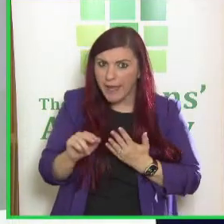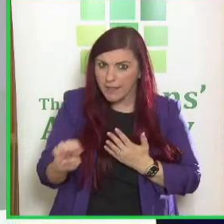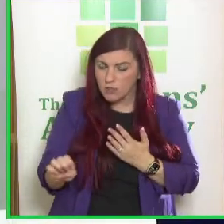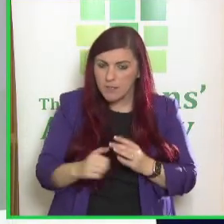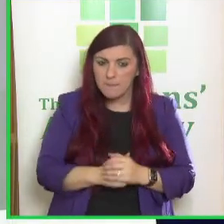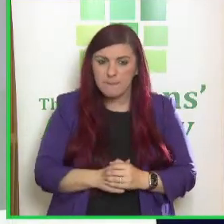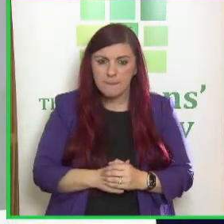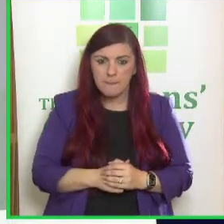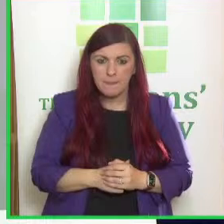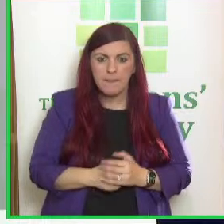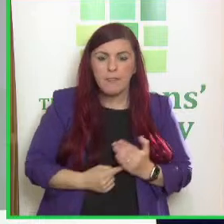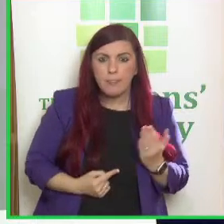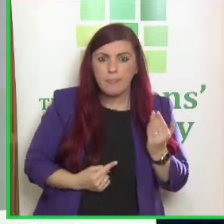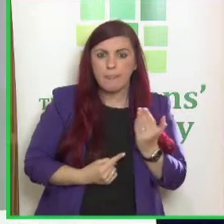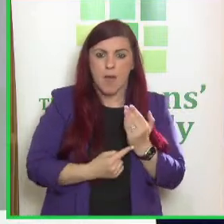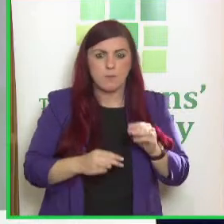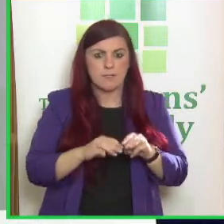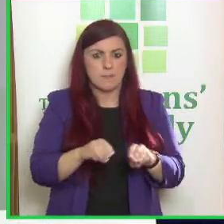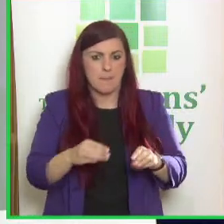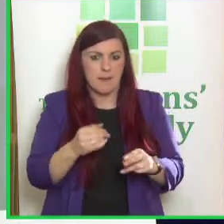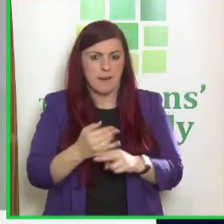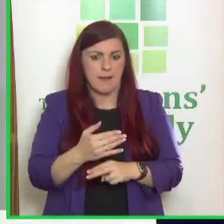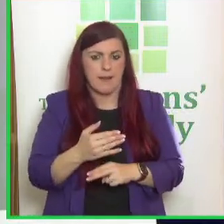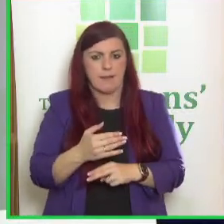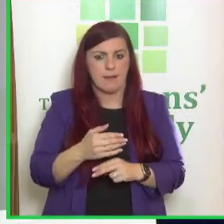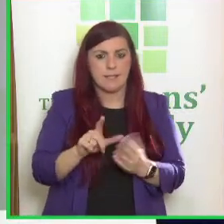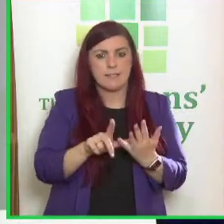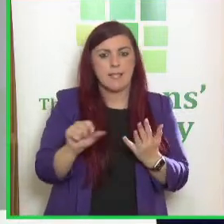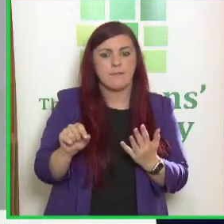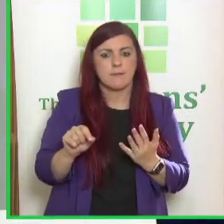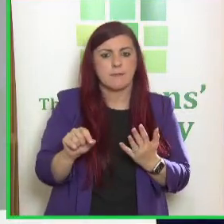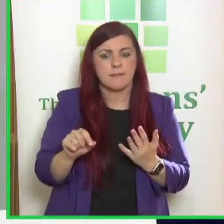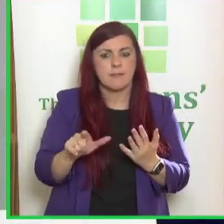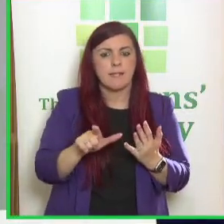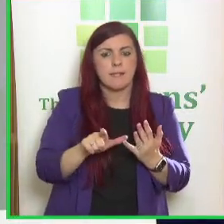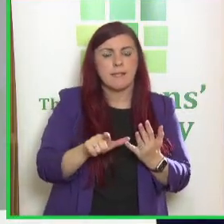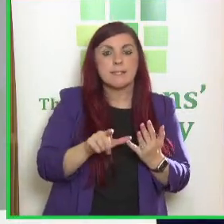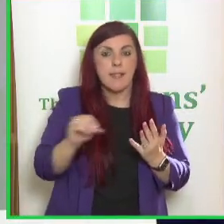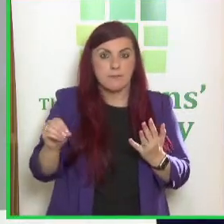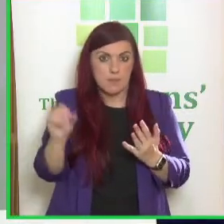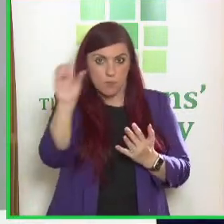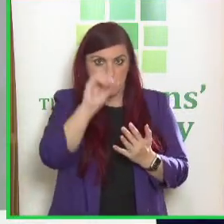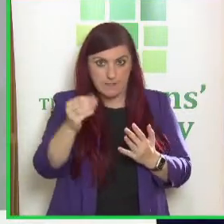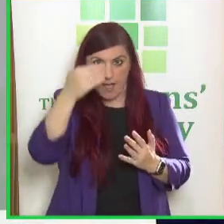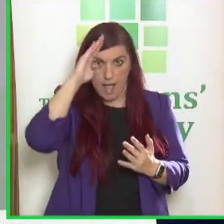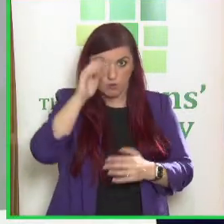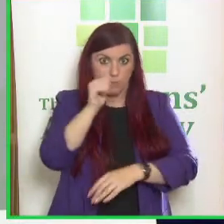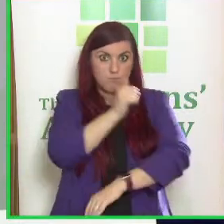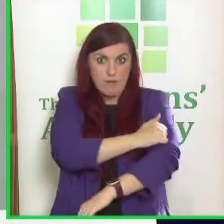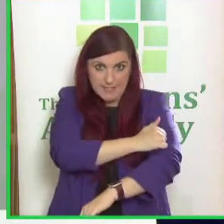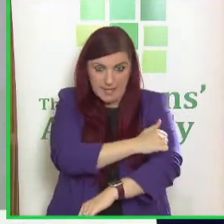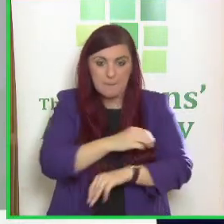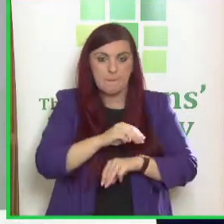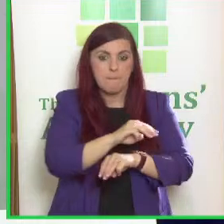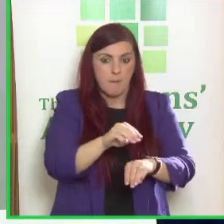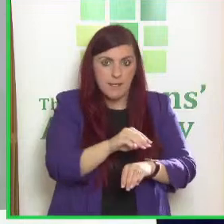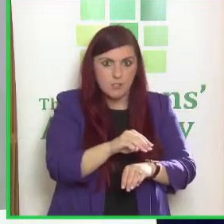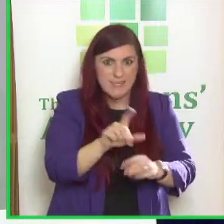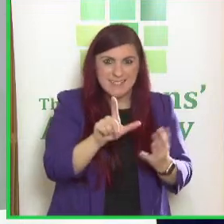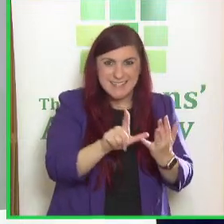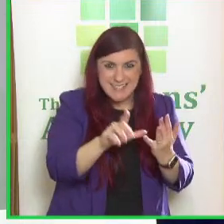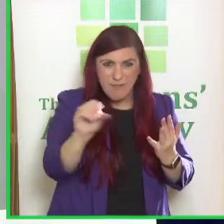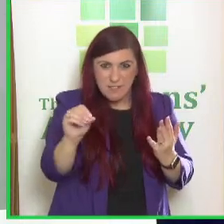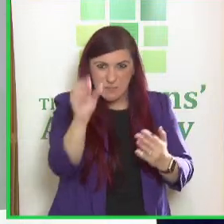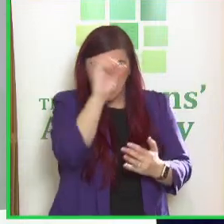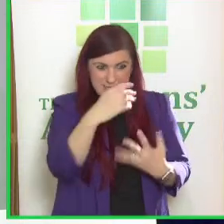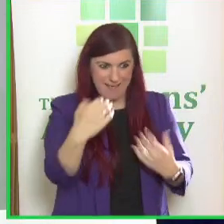Several thousand people in the Irish population, 70% of the Irish prison population, 70% in addiction. That's a